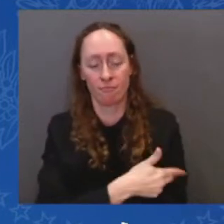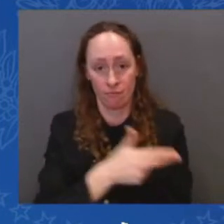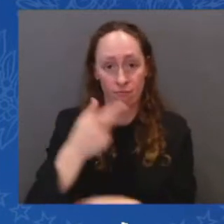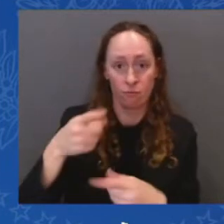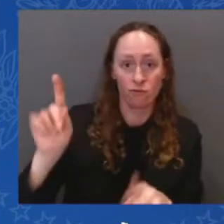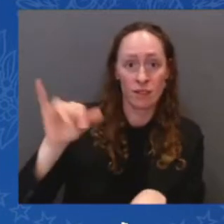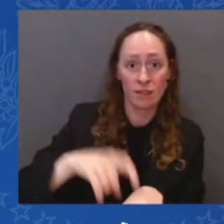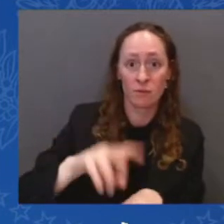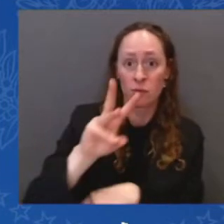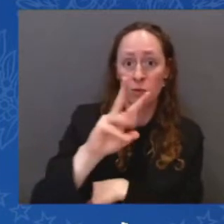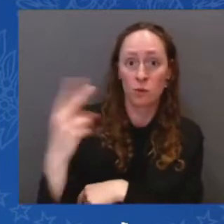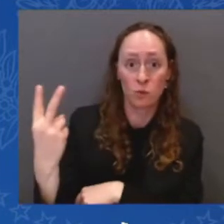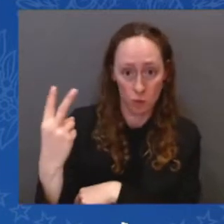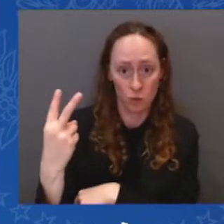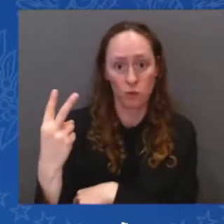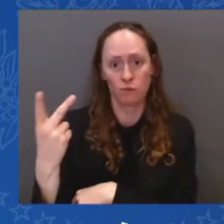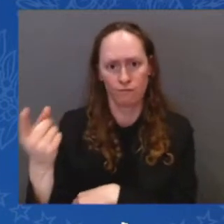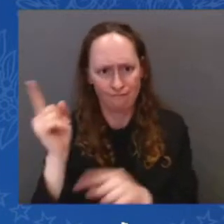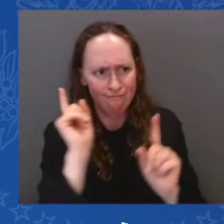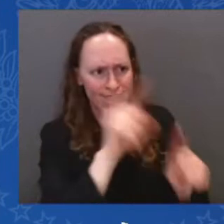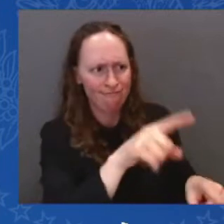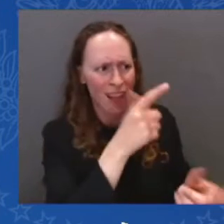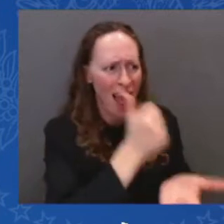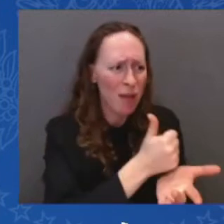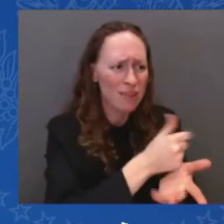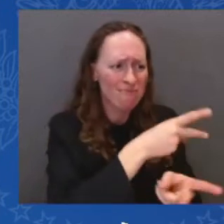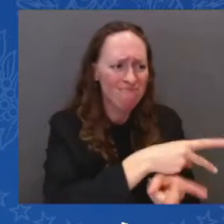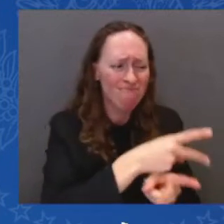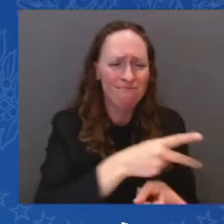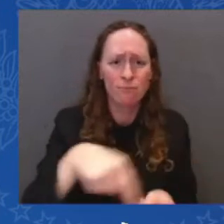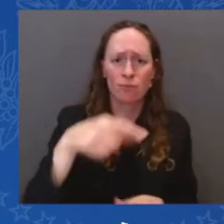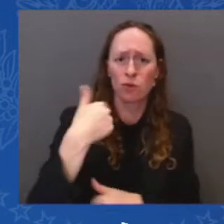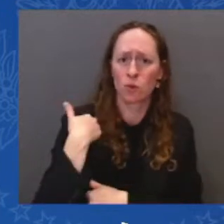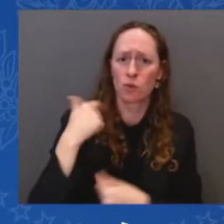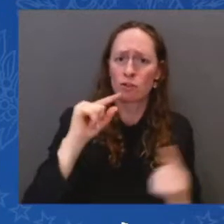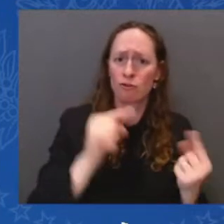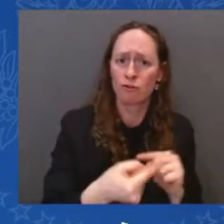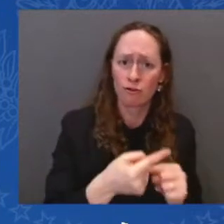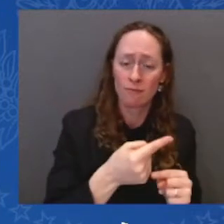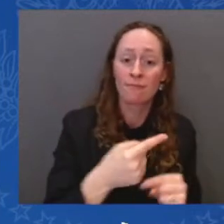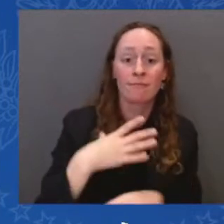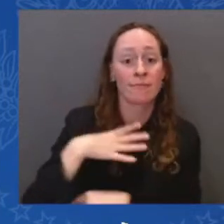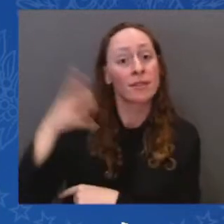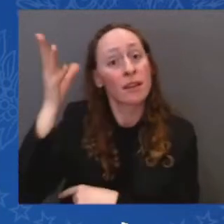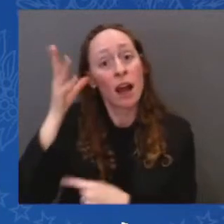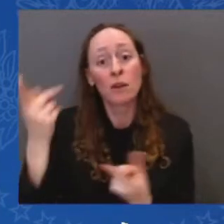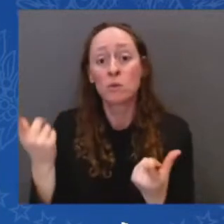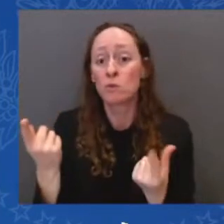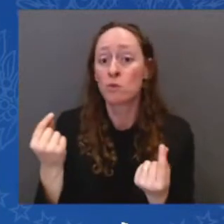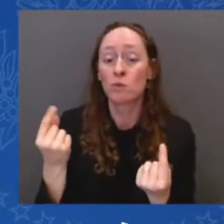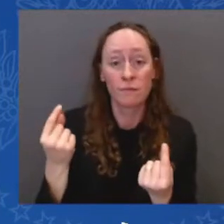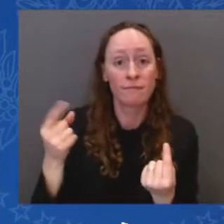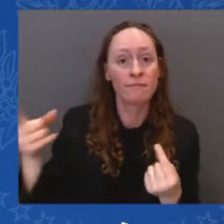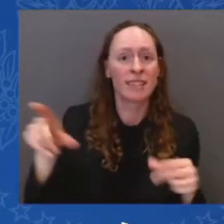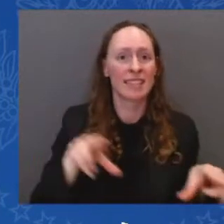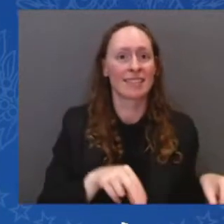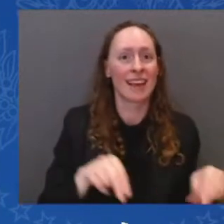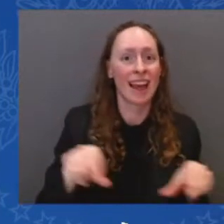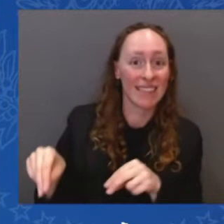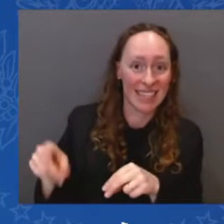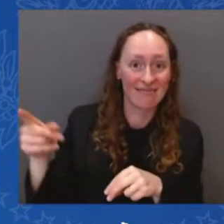Marine Division as a Navy corpsman in the Central Pacific, making the assault landings at